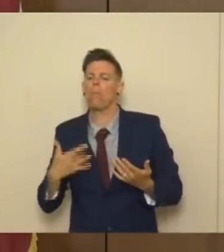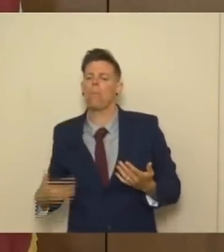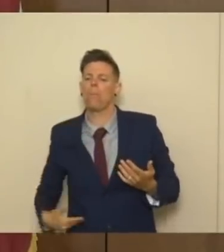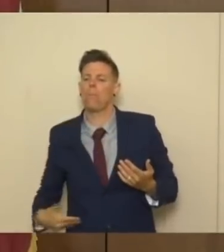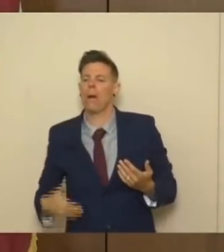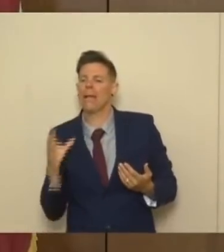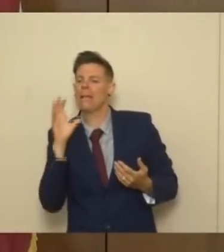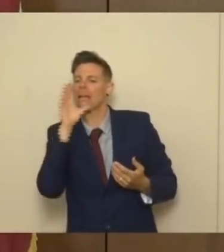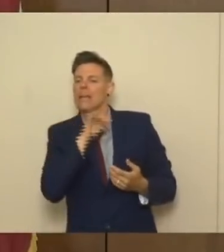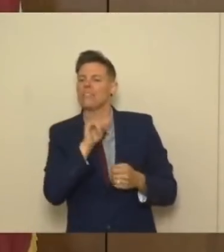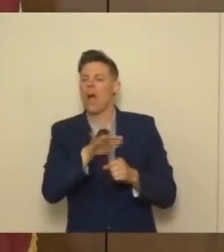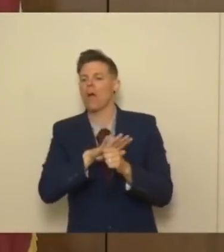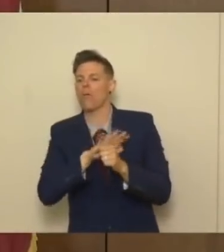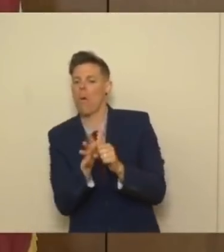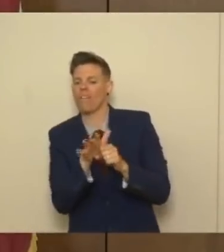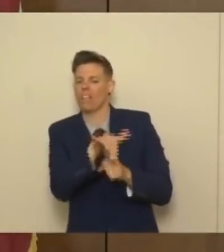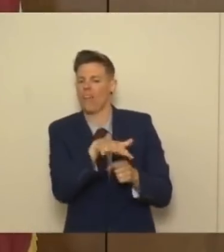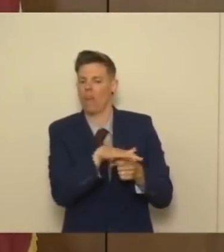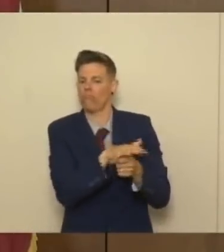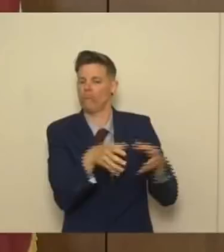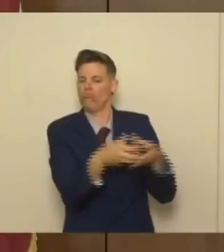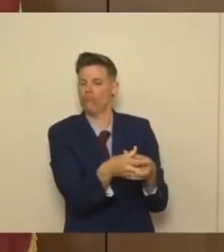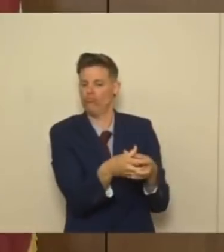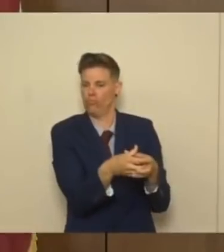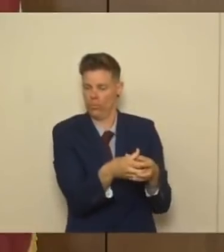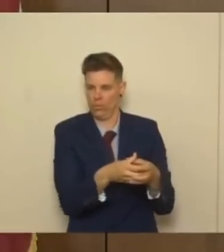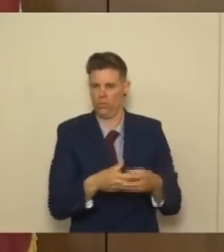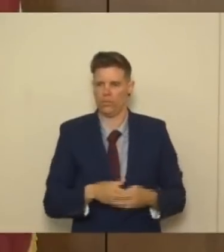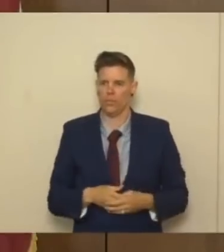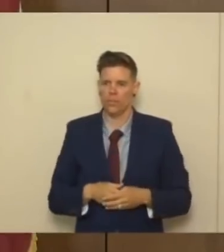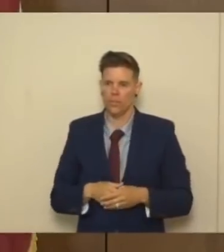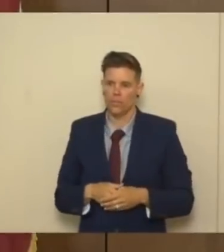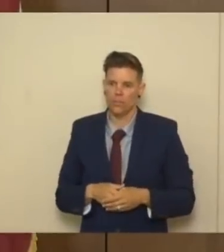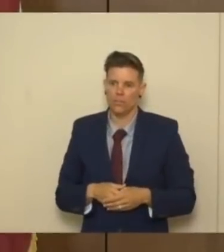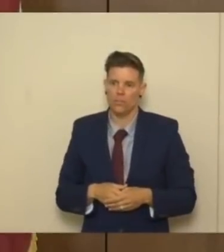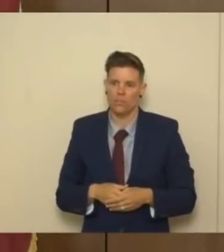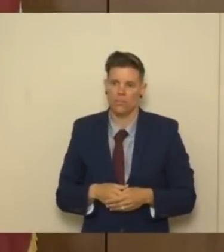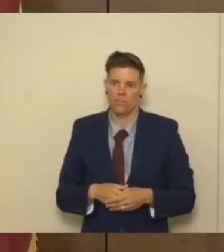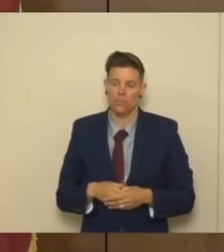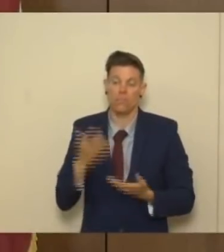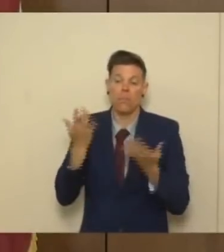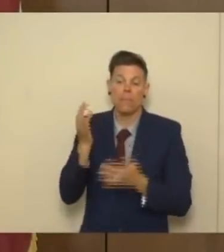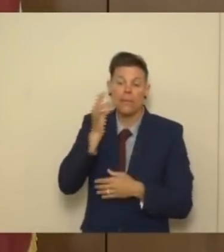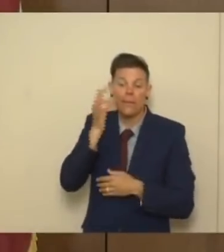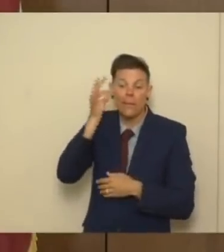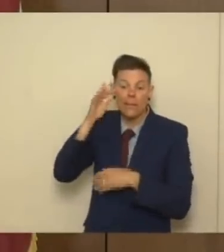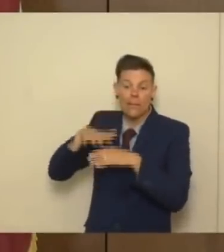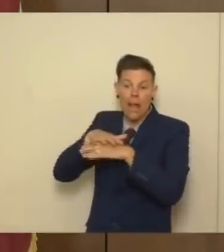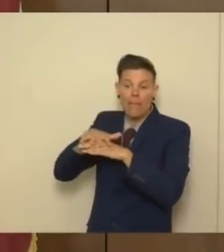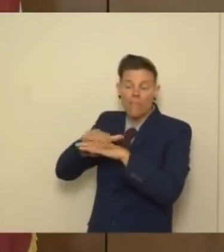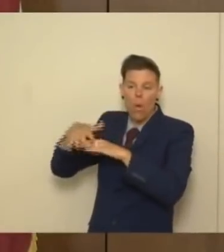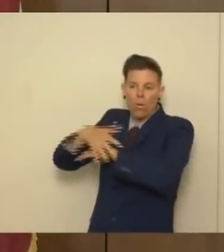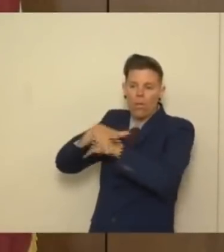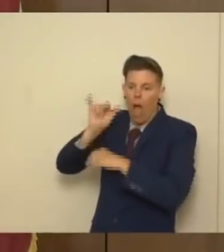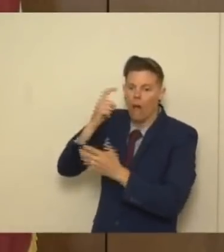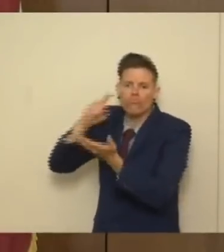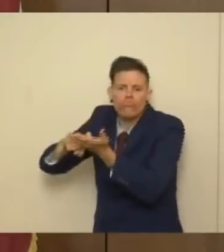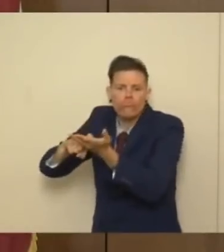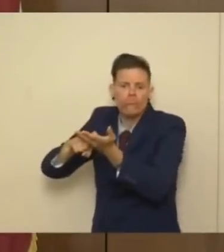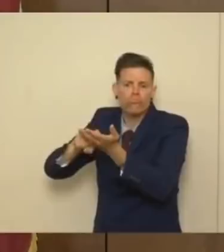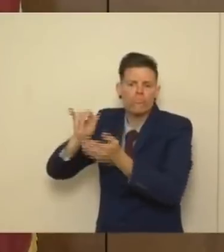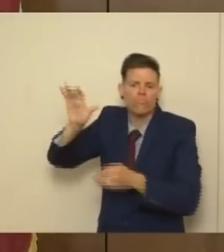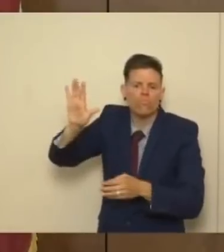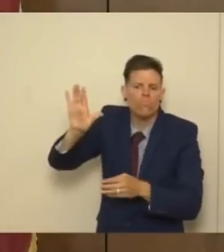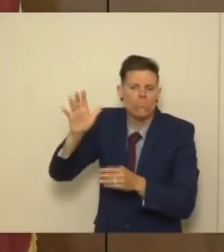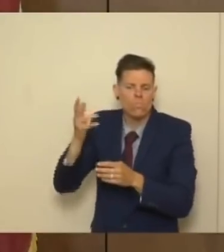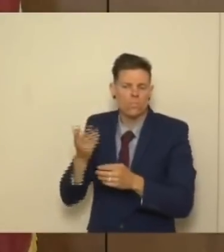that, if that's an effective tool without not meeting our responsibility to keeping private information private and not allowing any